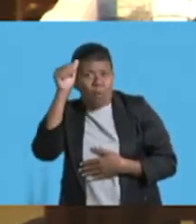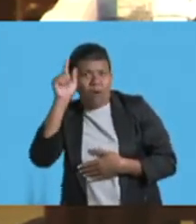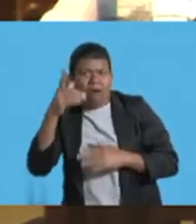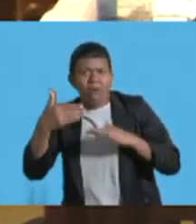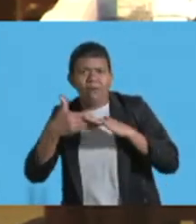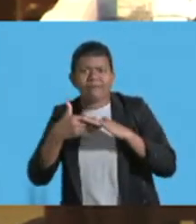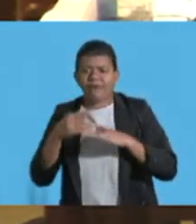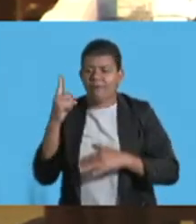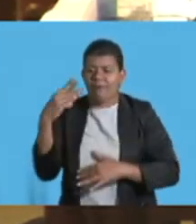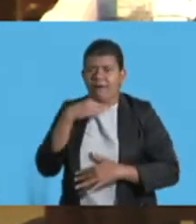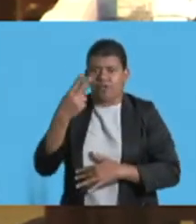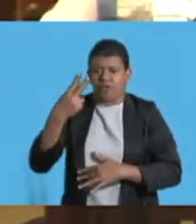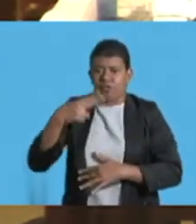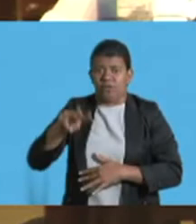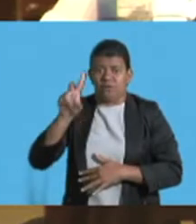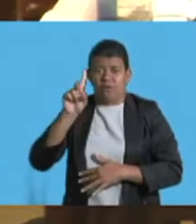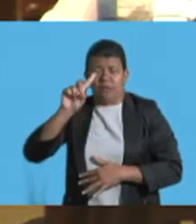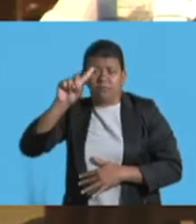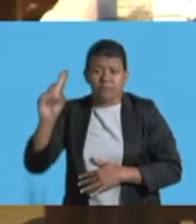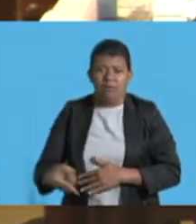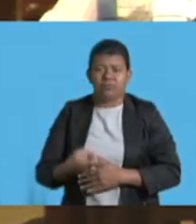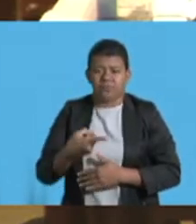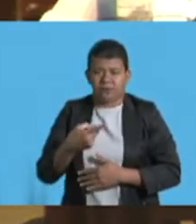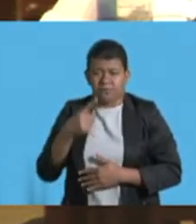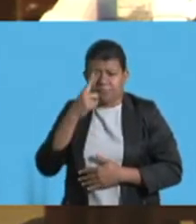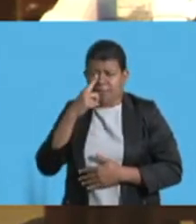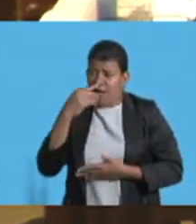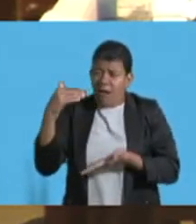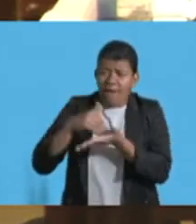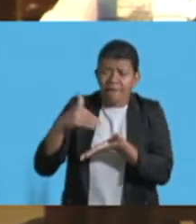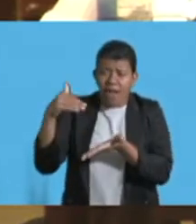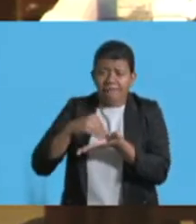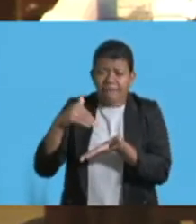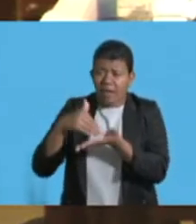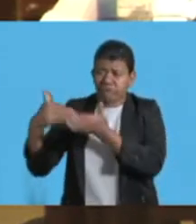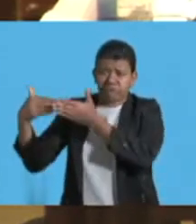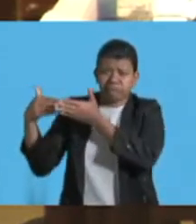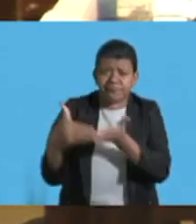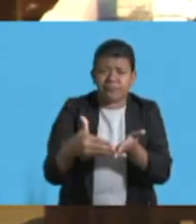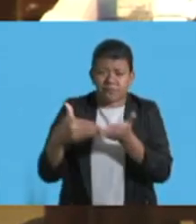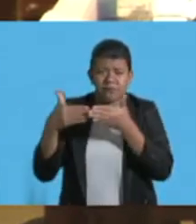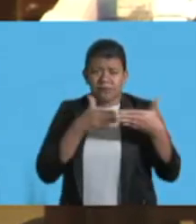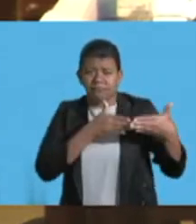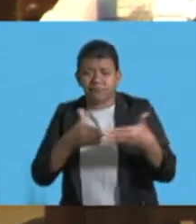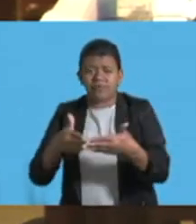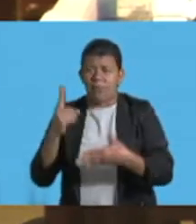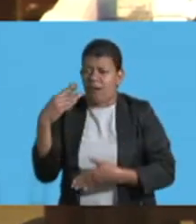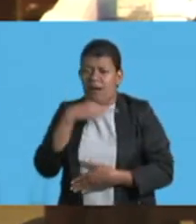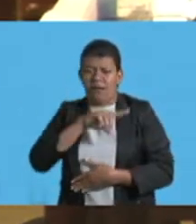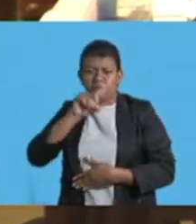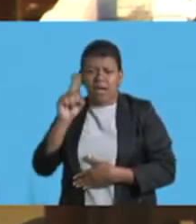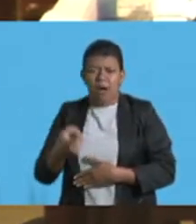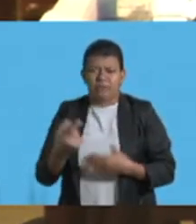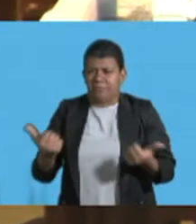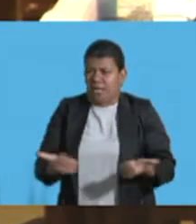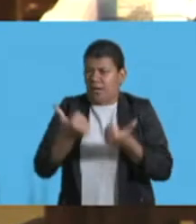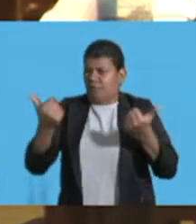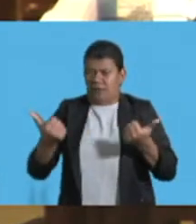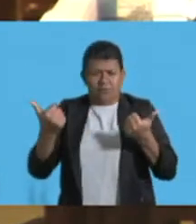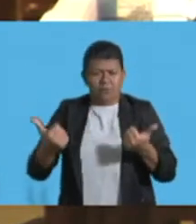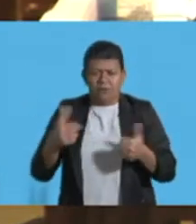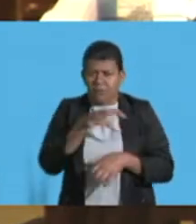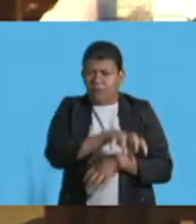121,000 passengers and 1,100 tons of cargo. The two statistics above have